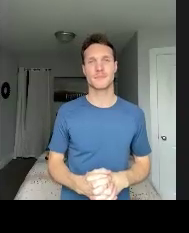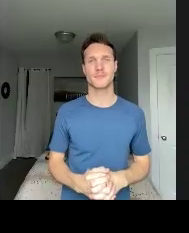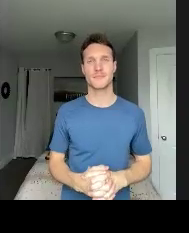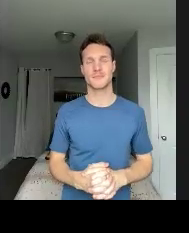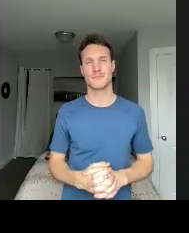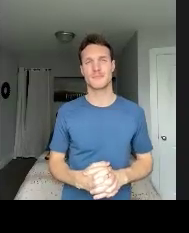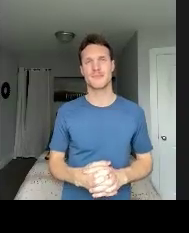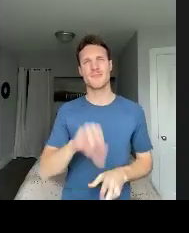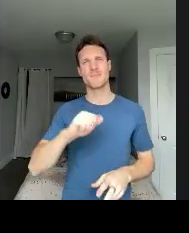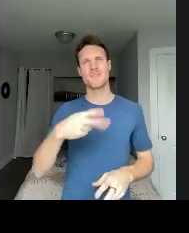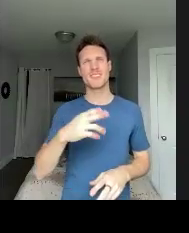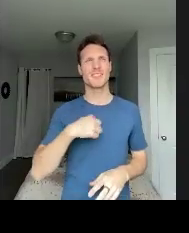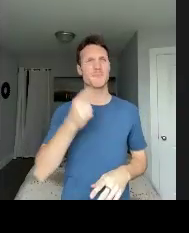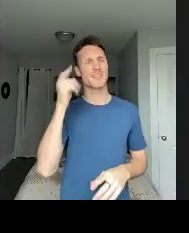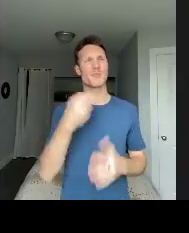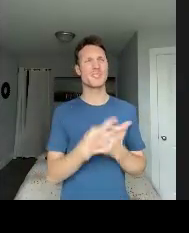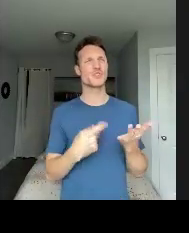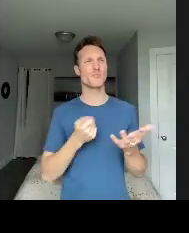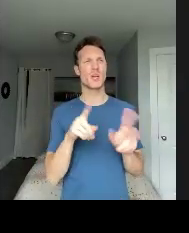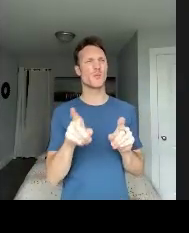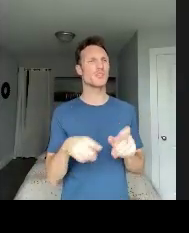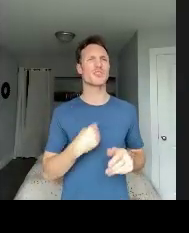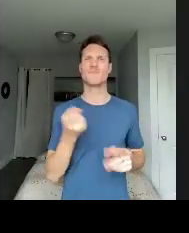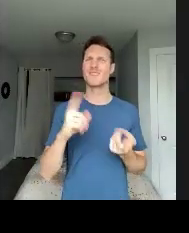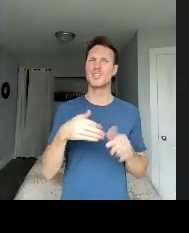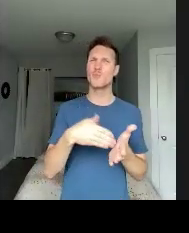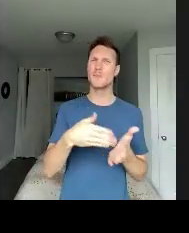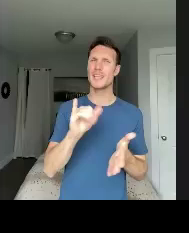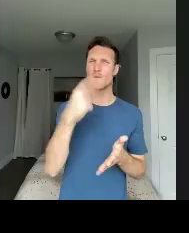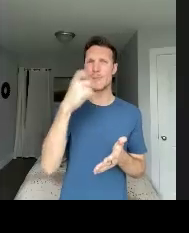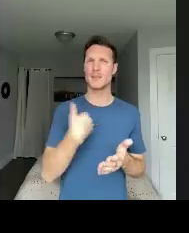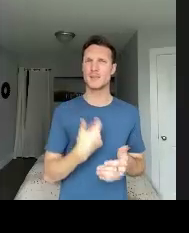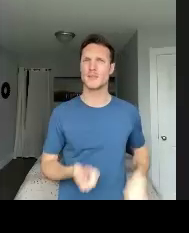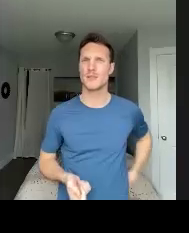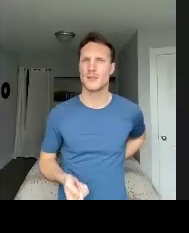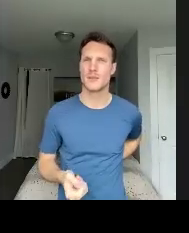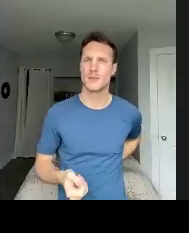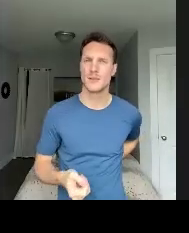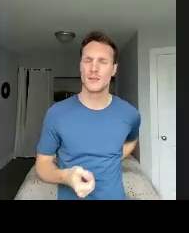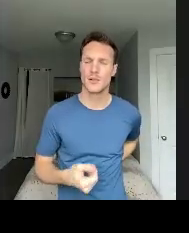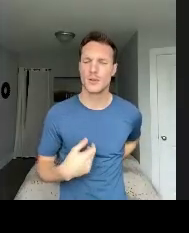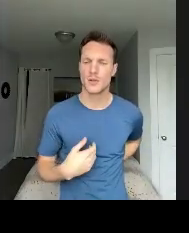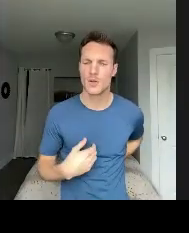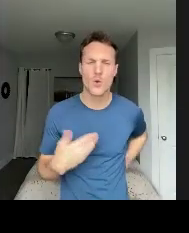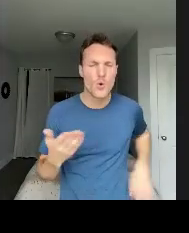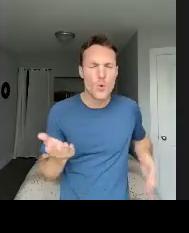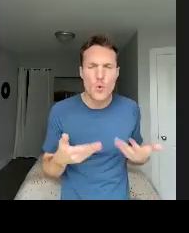I think maybe that was a two-parter. Can you repeat that for me? To make sure I Yeah. get the right answer there. What is the intended